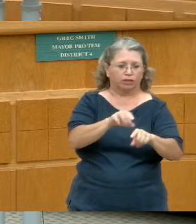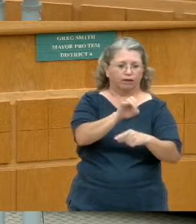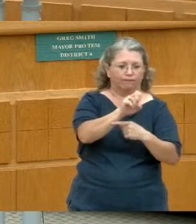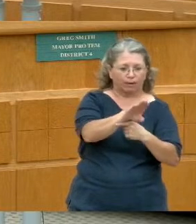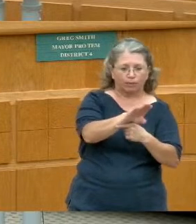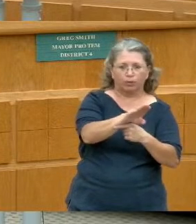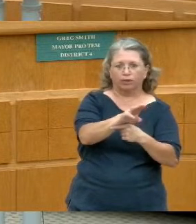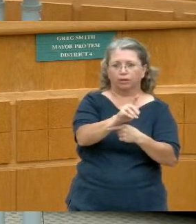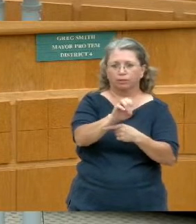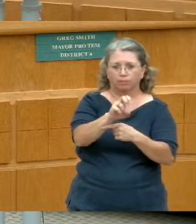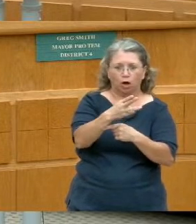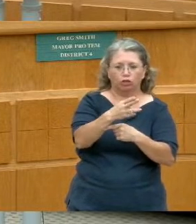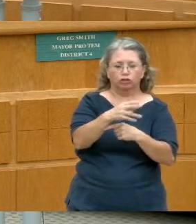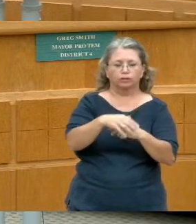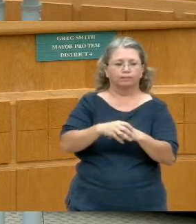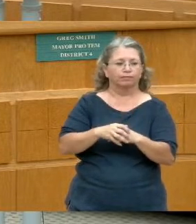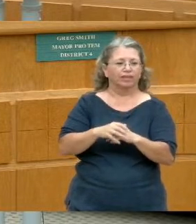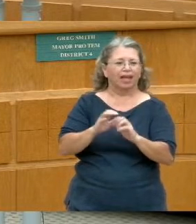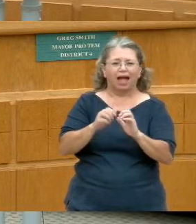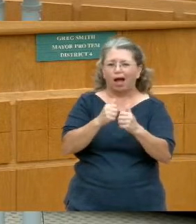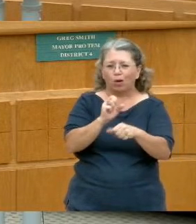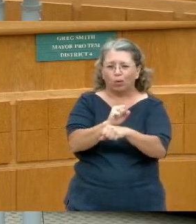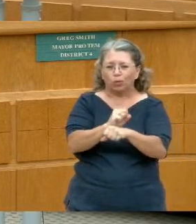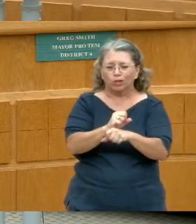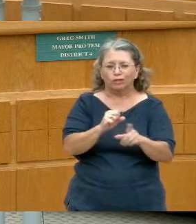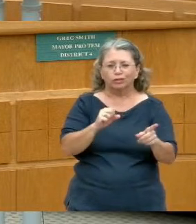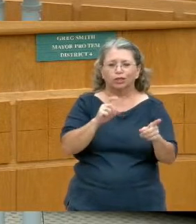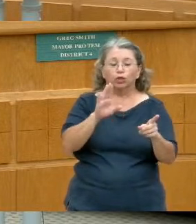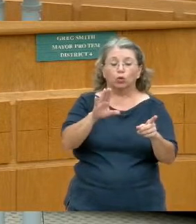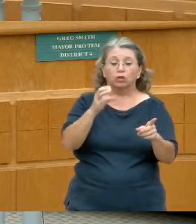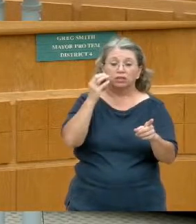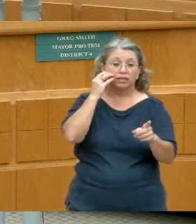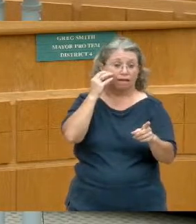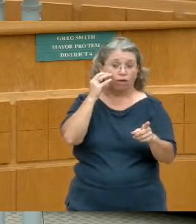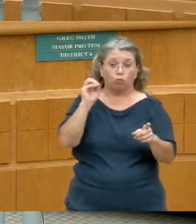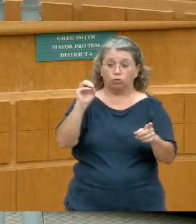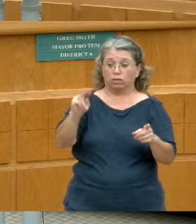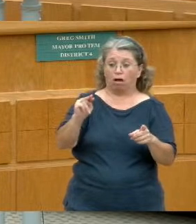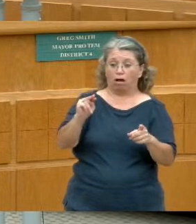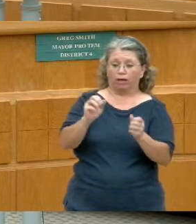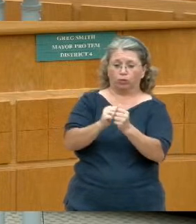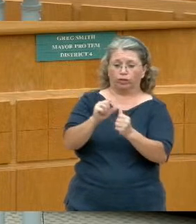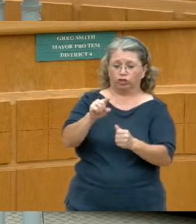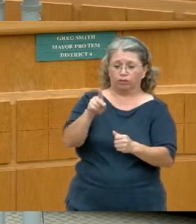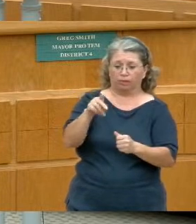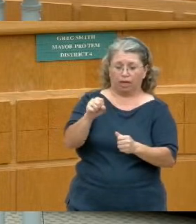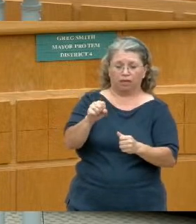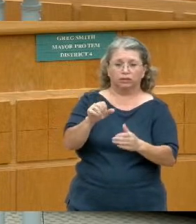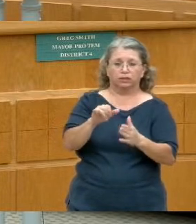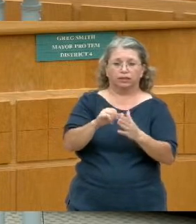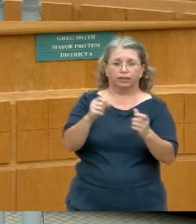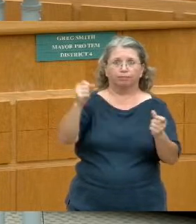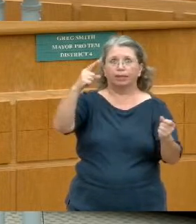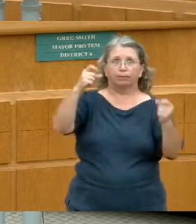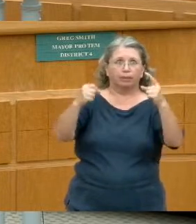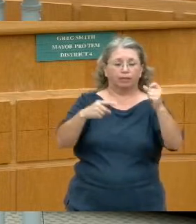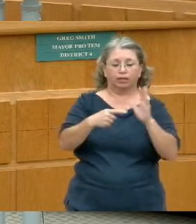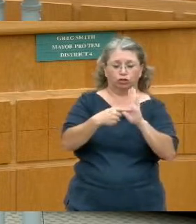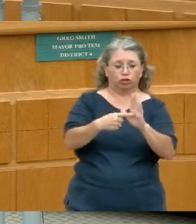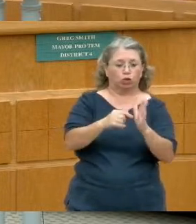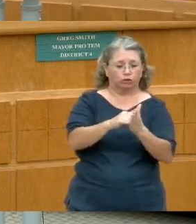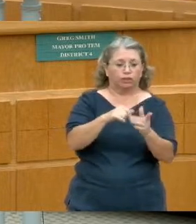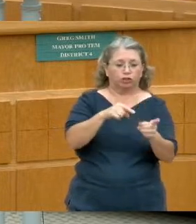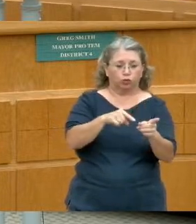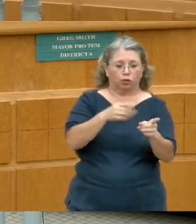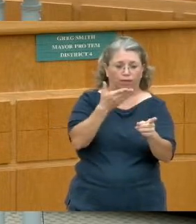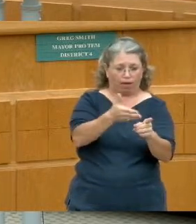way this works is your cell phone might be on with the GPS and it has you at the location of the school. And some of the data that I'm getting